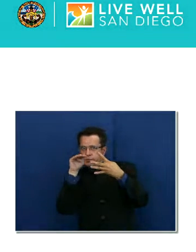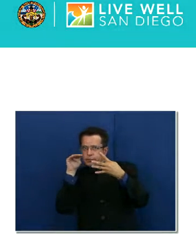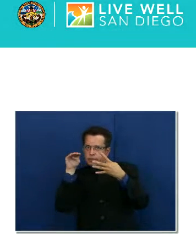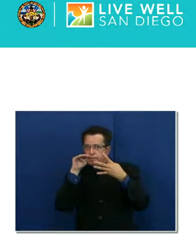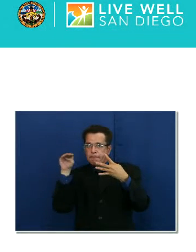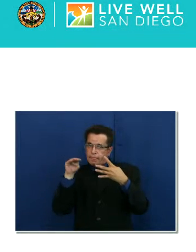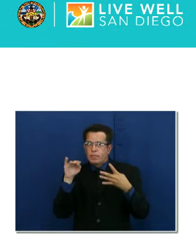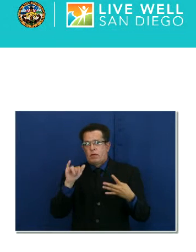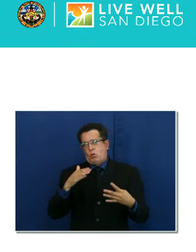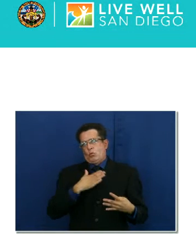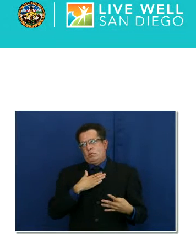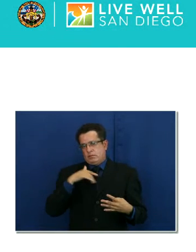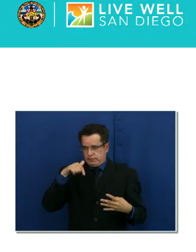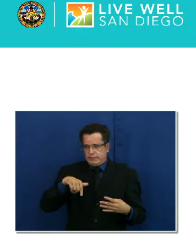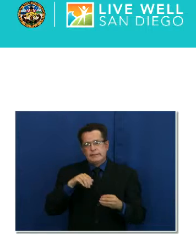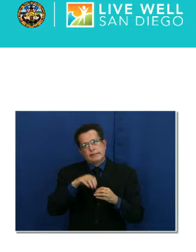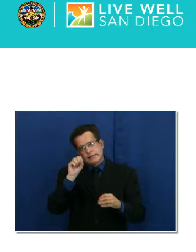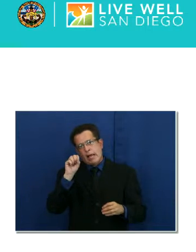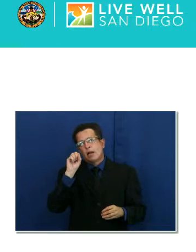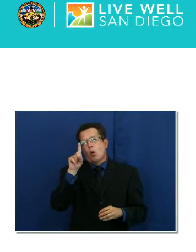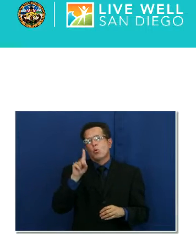So for the weeks ending